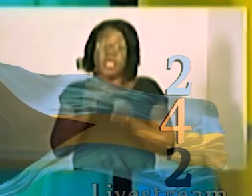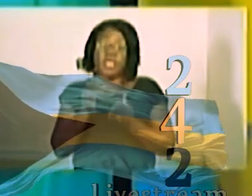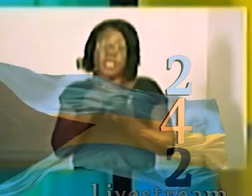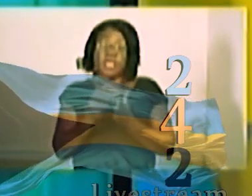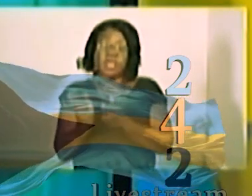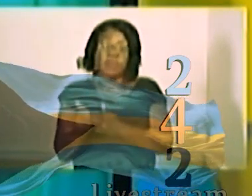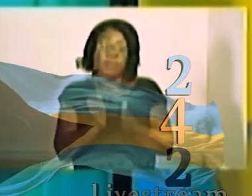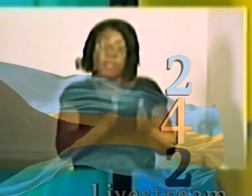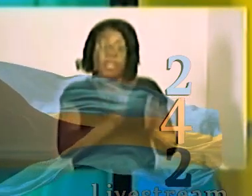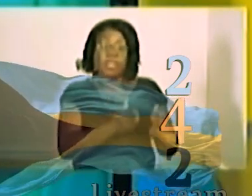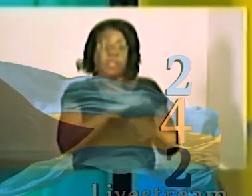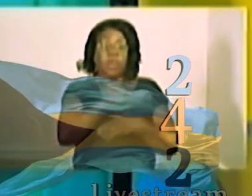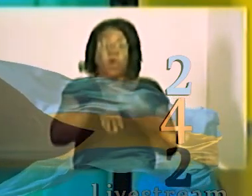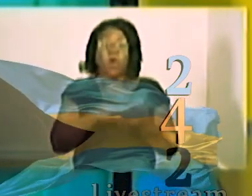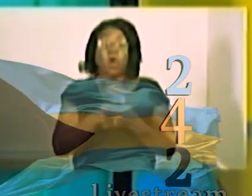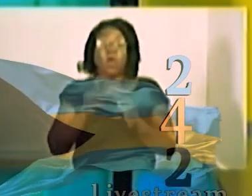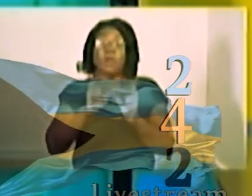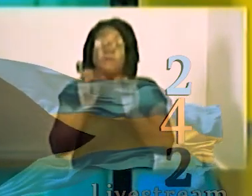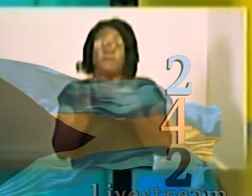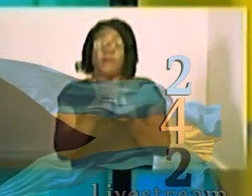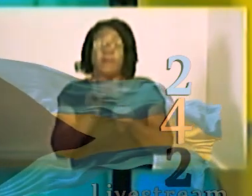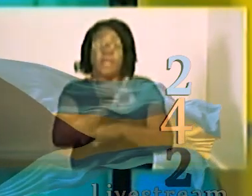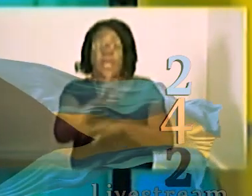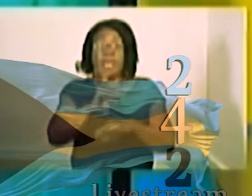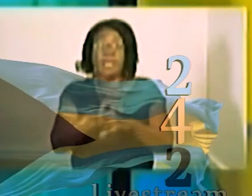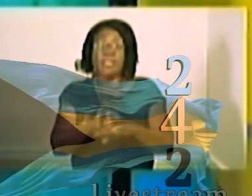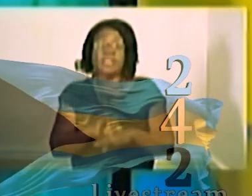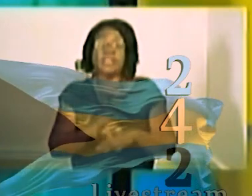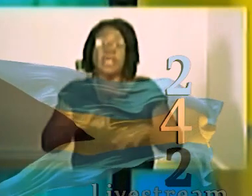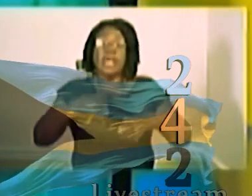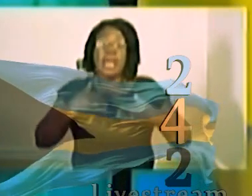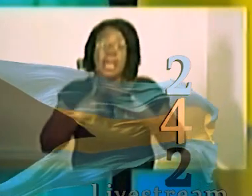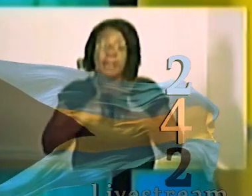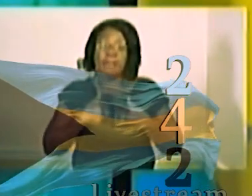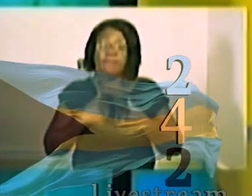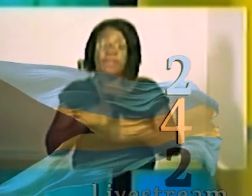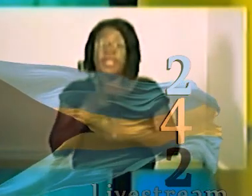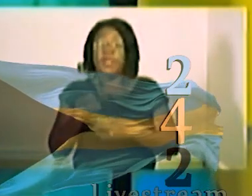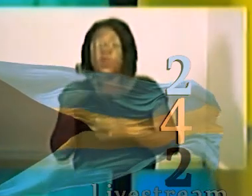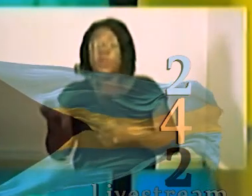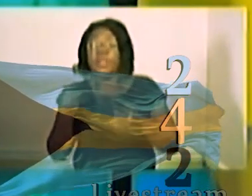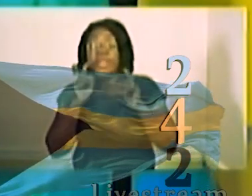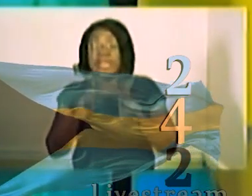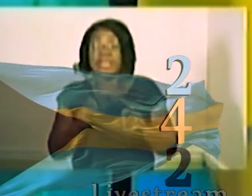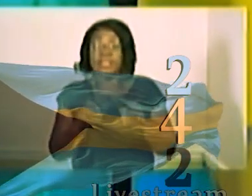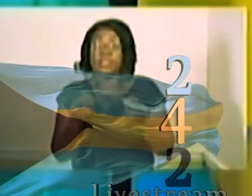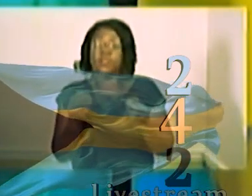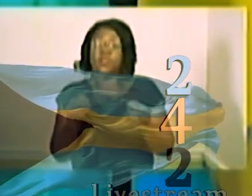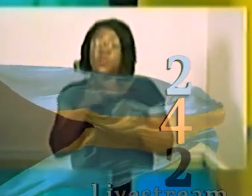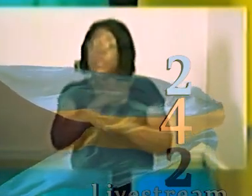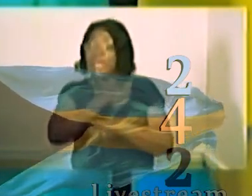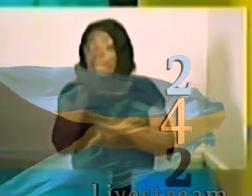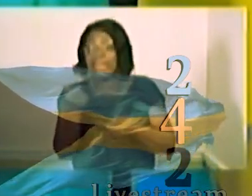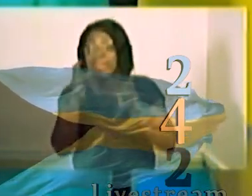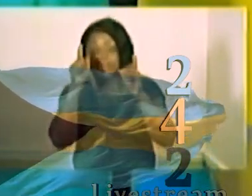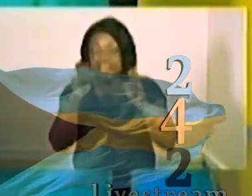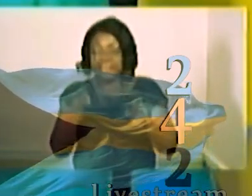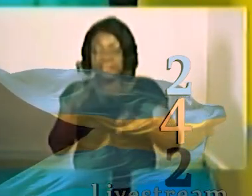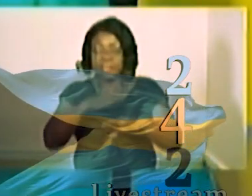islands are equipped with the swabs necessary to do the testing of all suspected cases of COVID-19. Thank you.